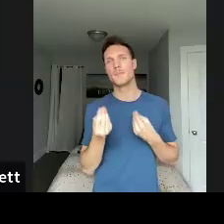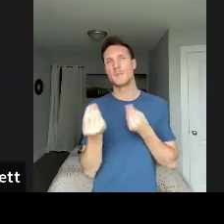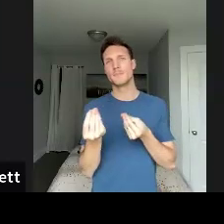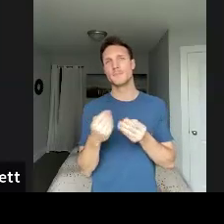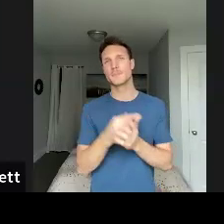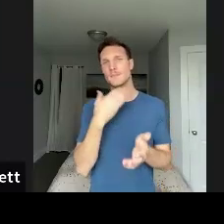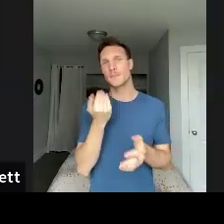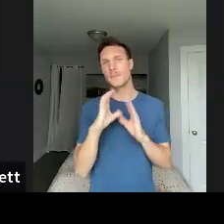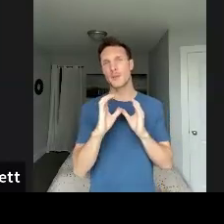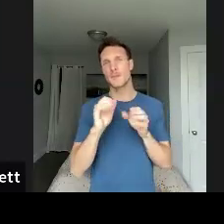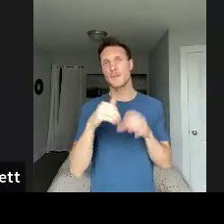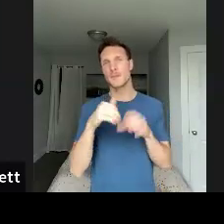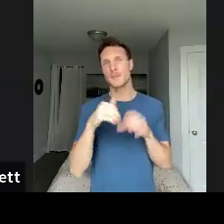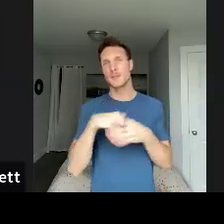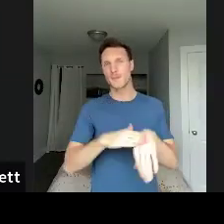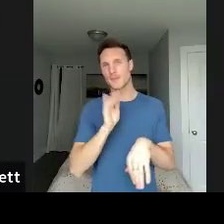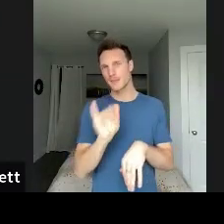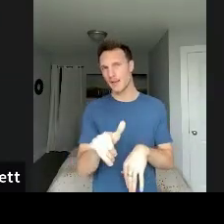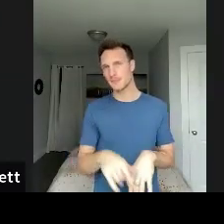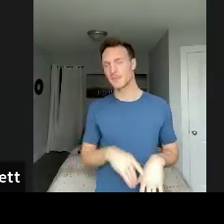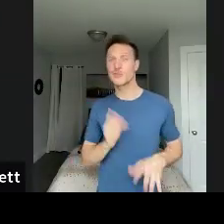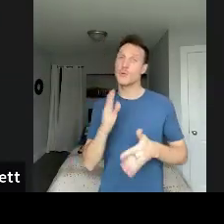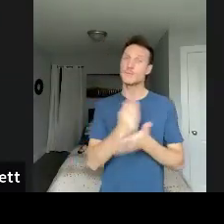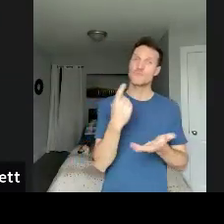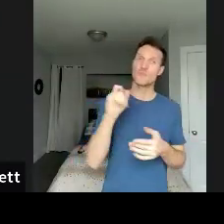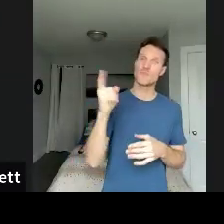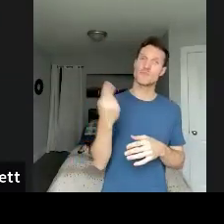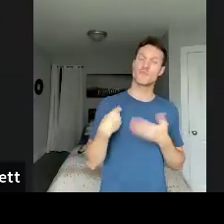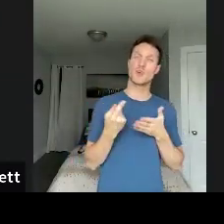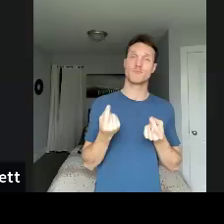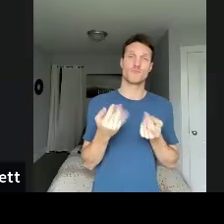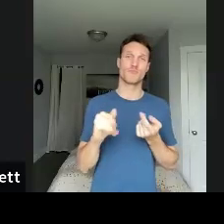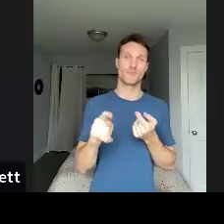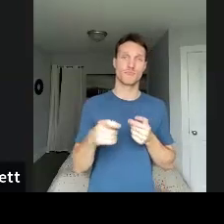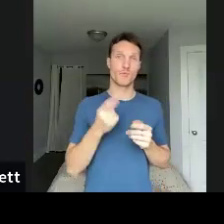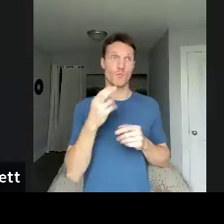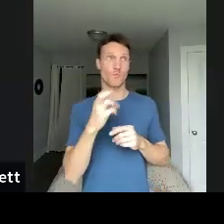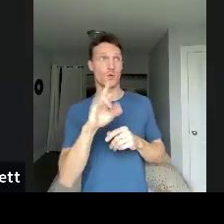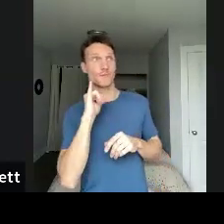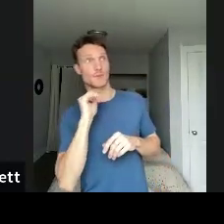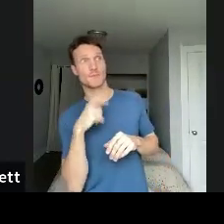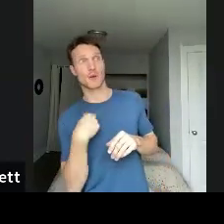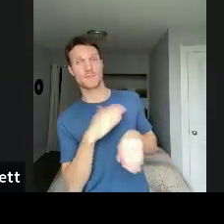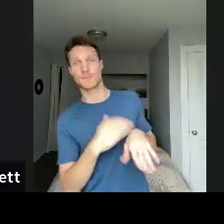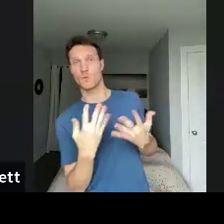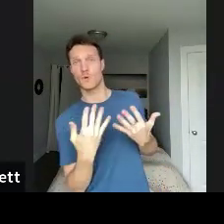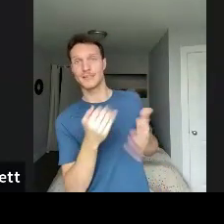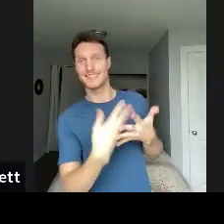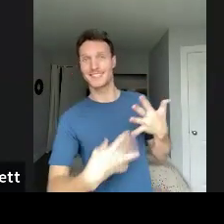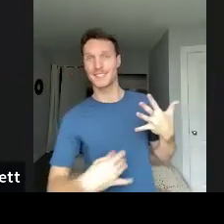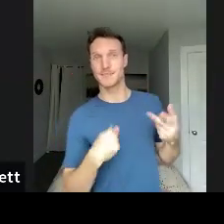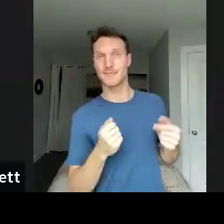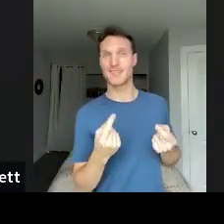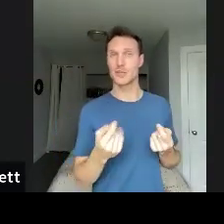Sure. So if somebody is already active in the IDD waiver, or if they're on the wait list, they can anticipate some future communication either